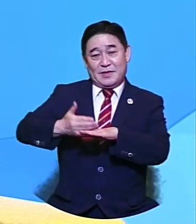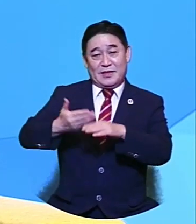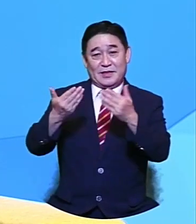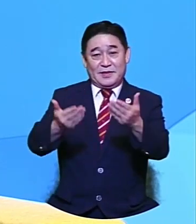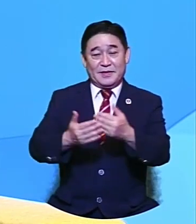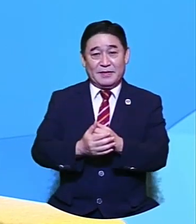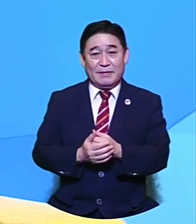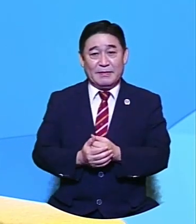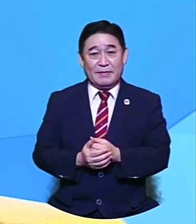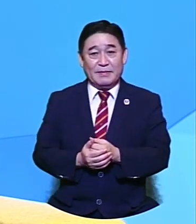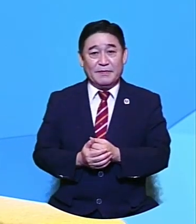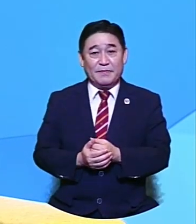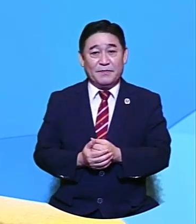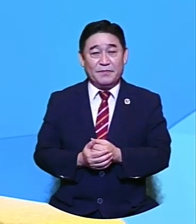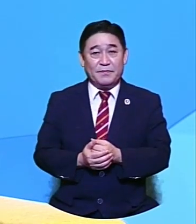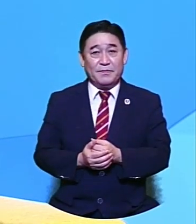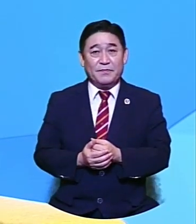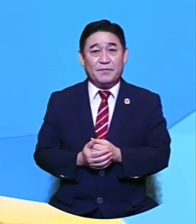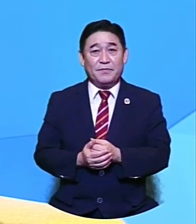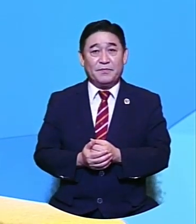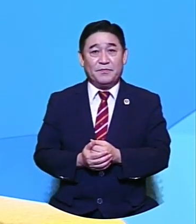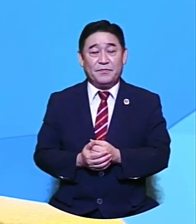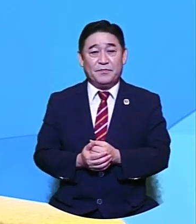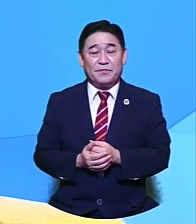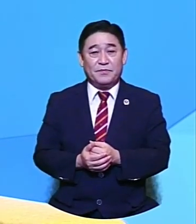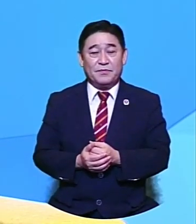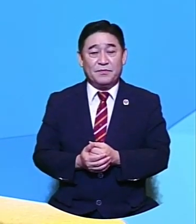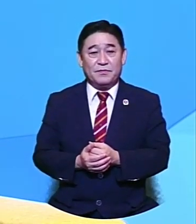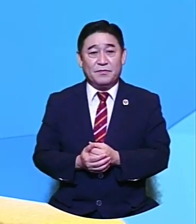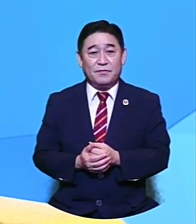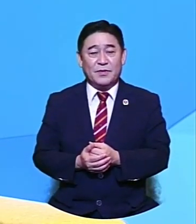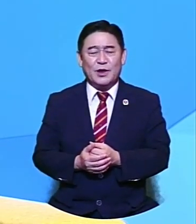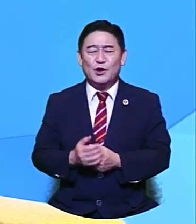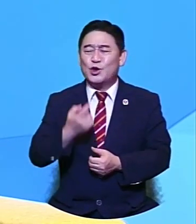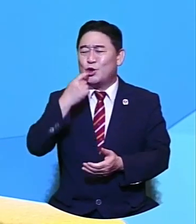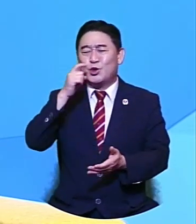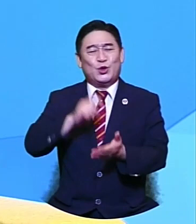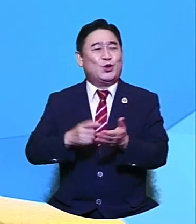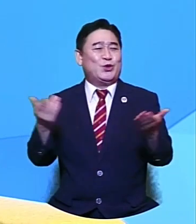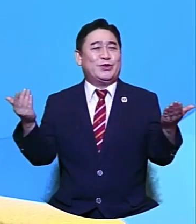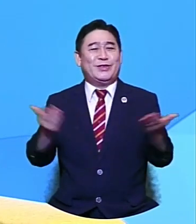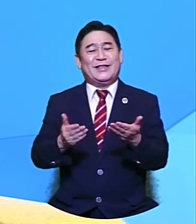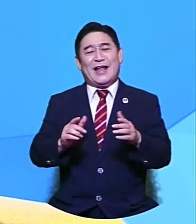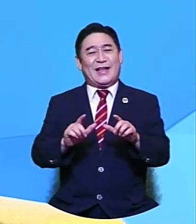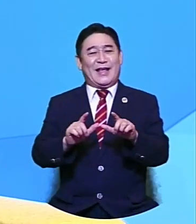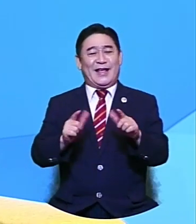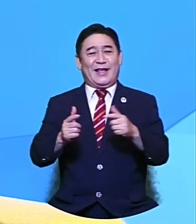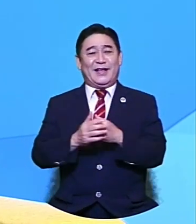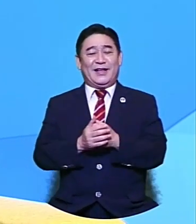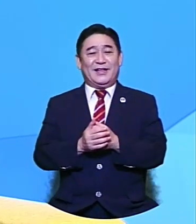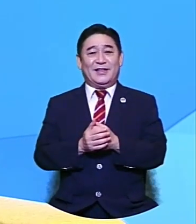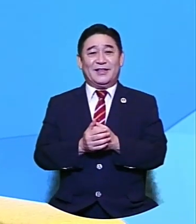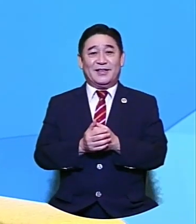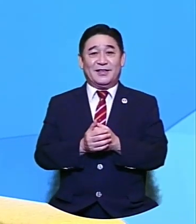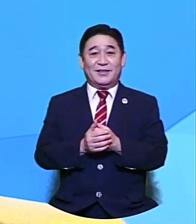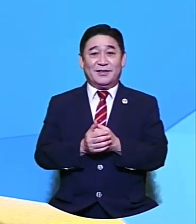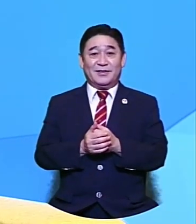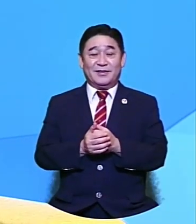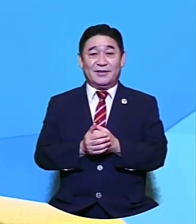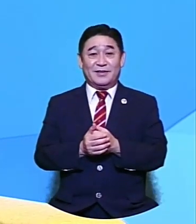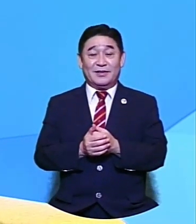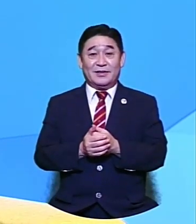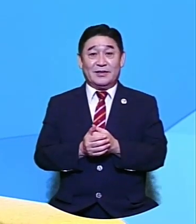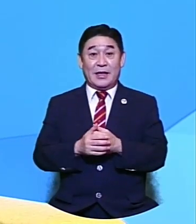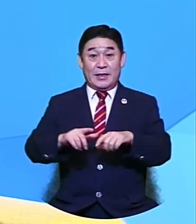Yes, actually, it's not easy. It's not easy because in general, and typically the